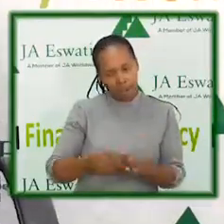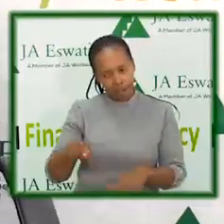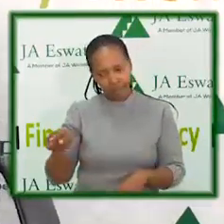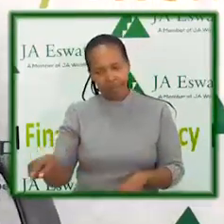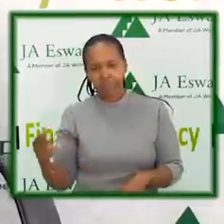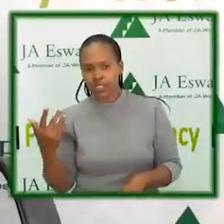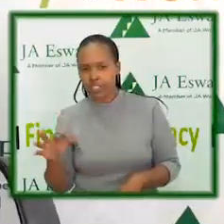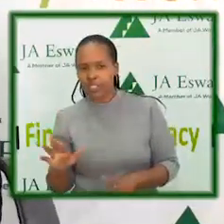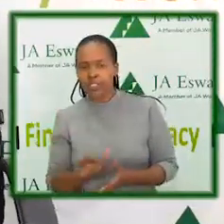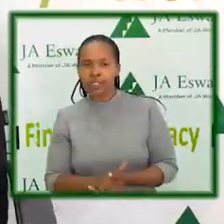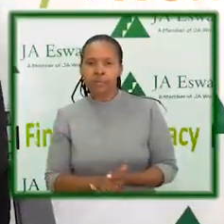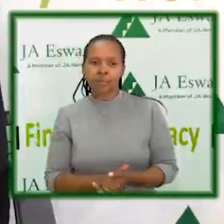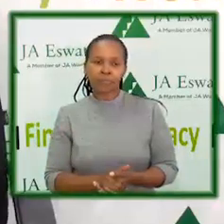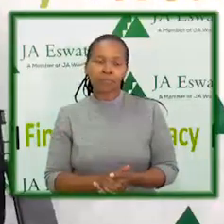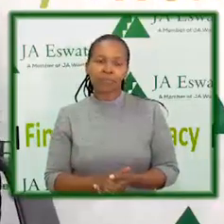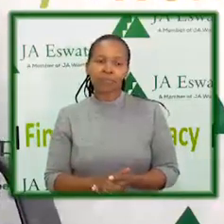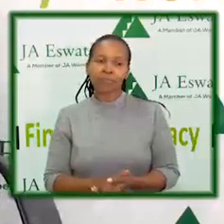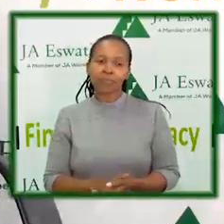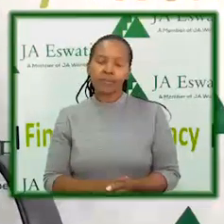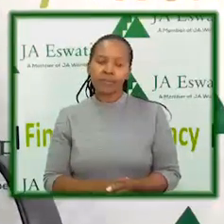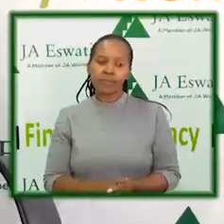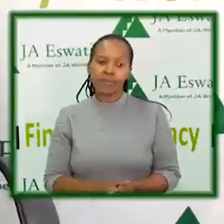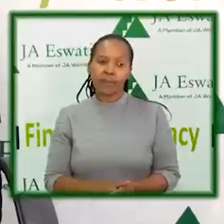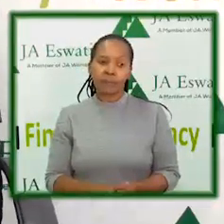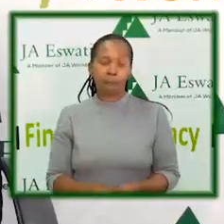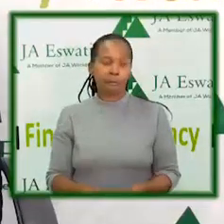many officers that are in those